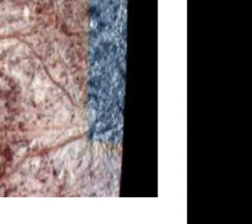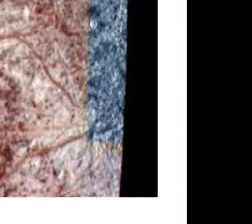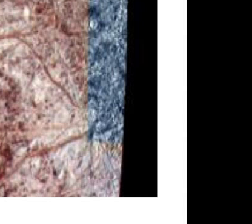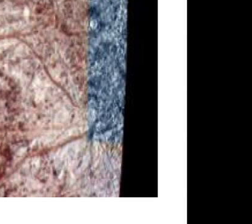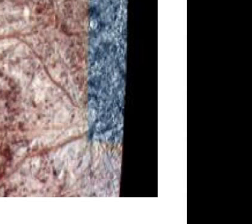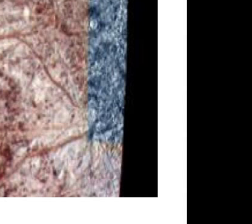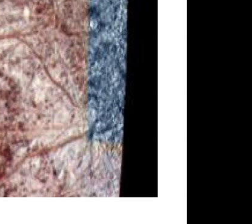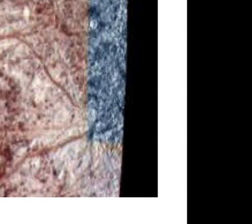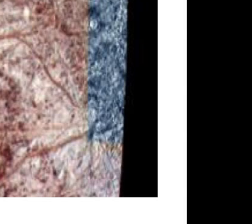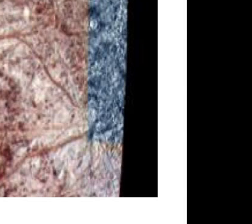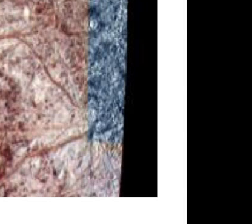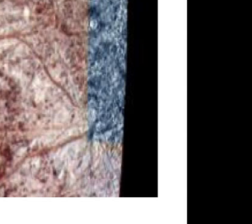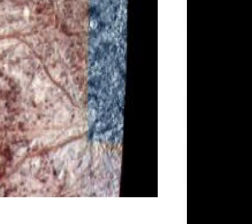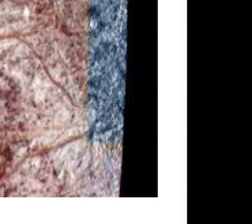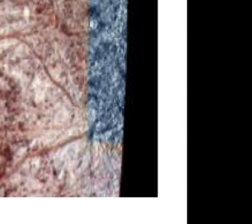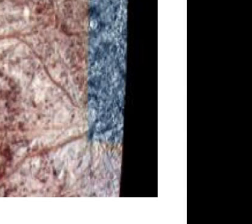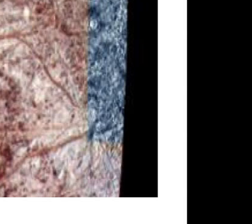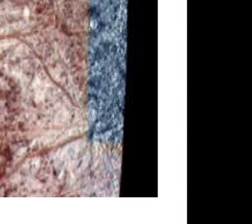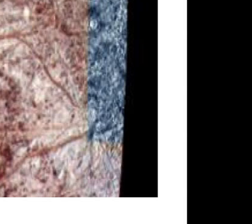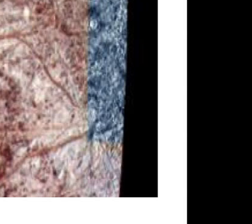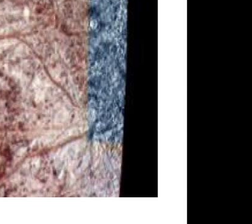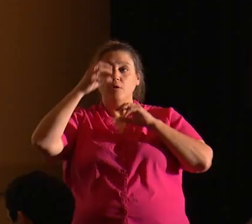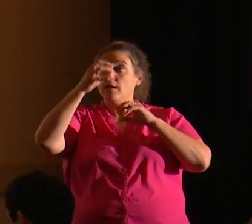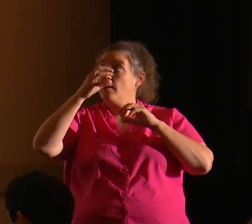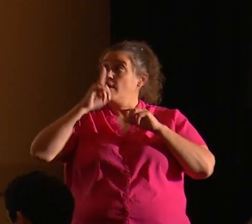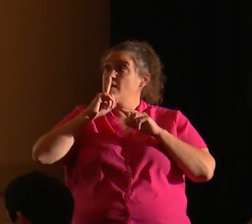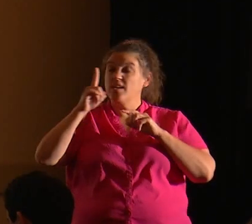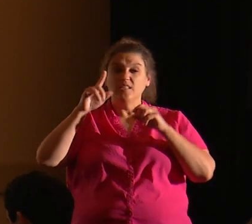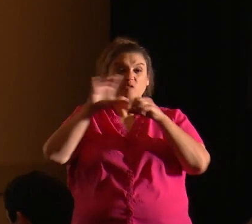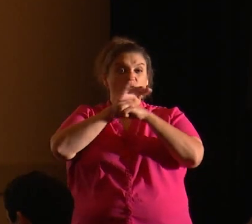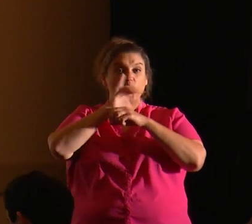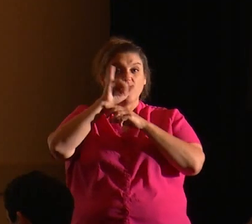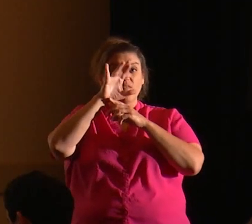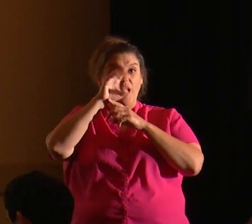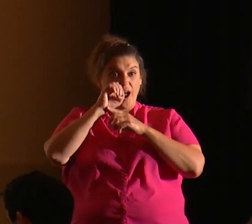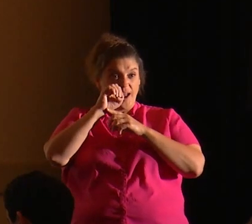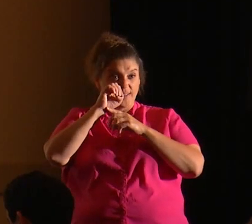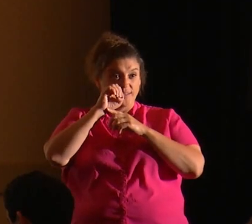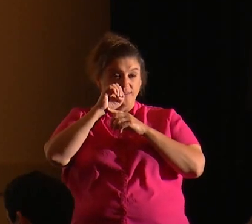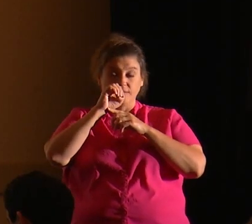which is covered with ice above an ocean of liquid water. Next, please.